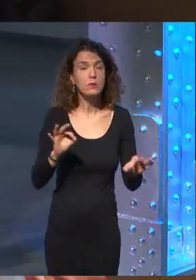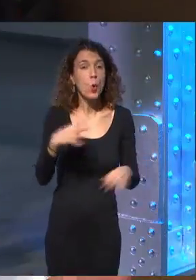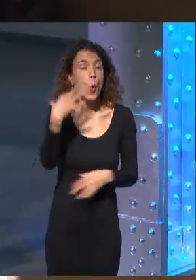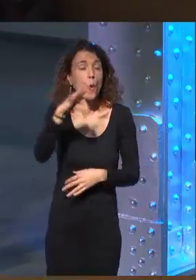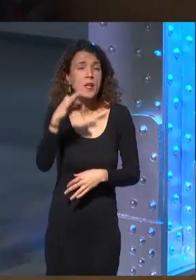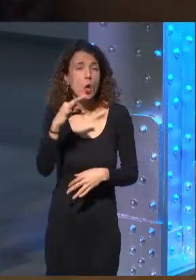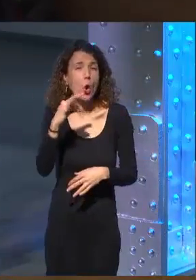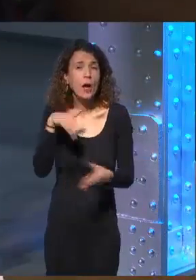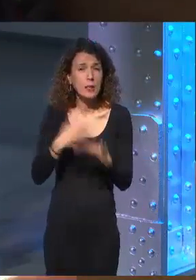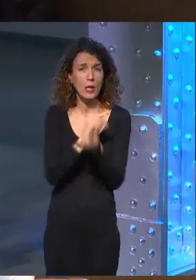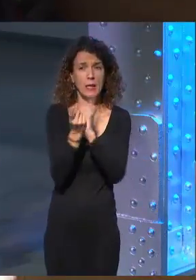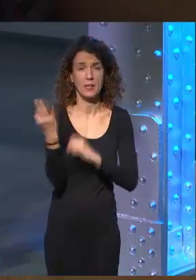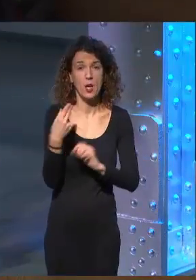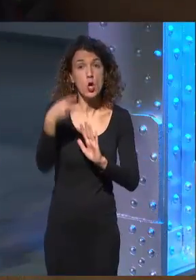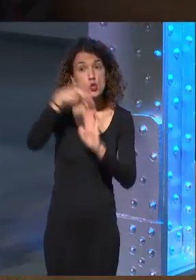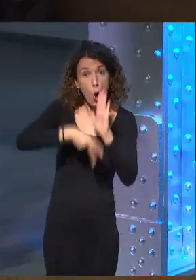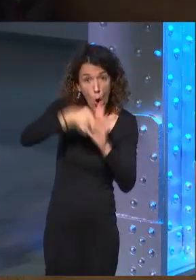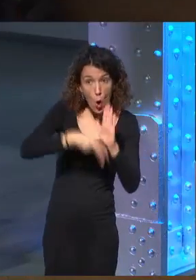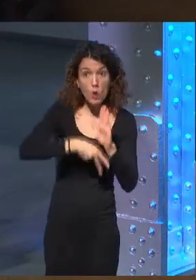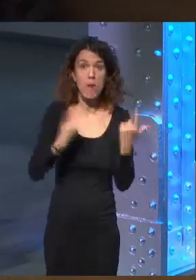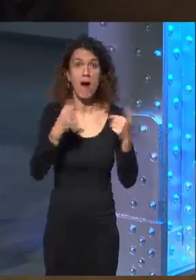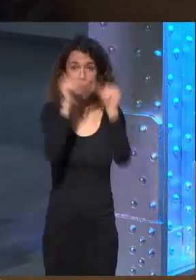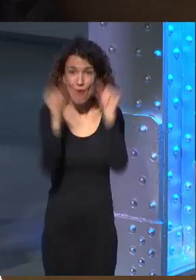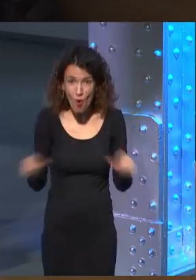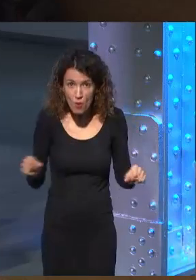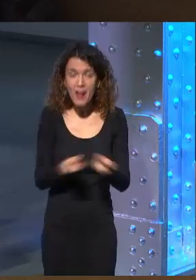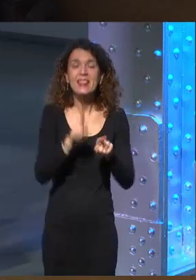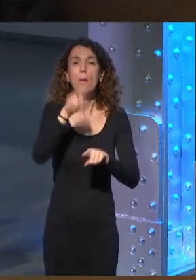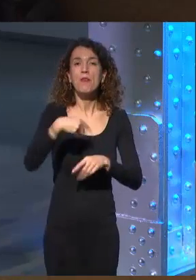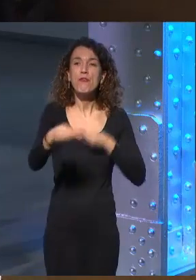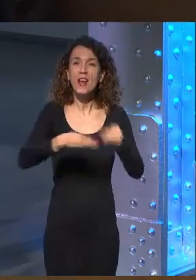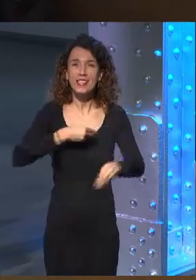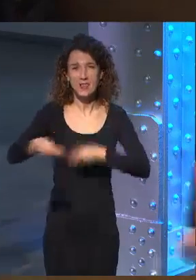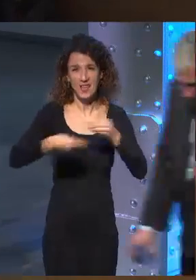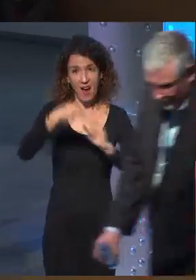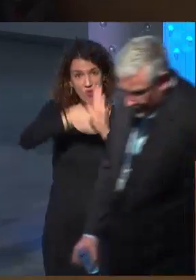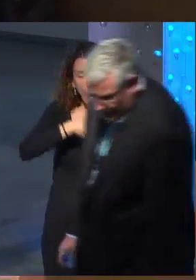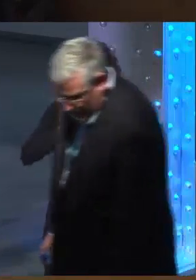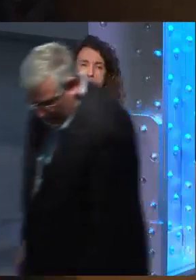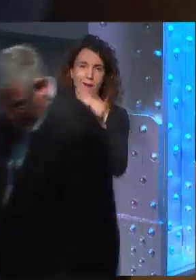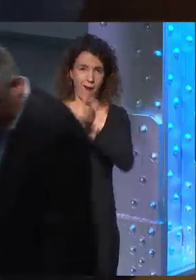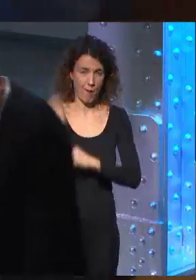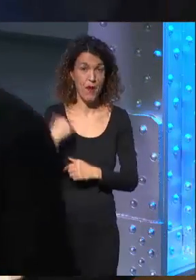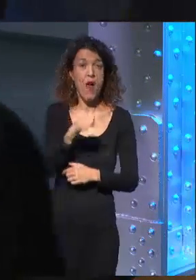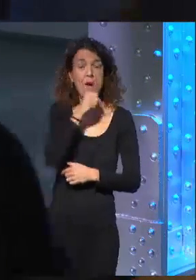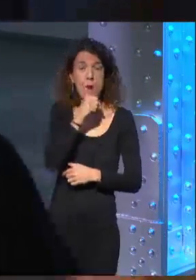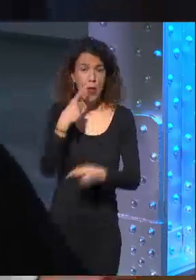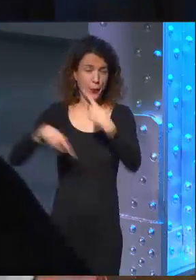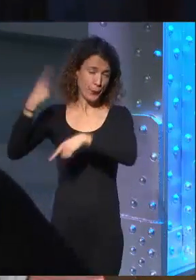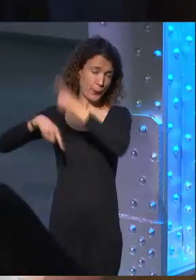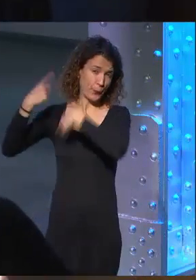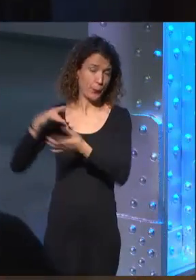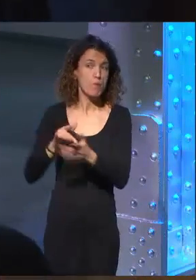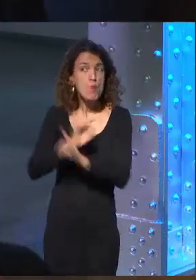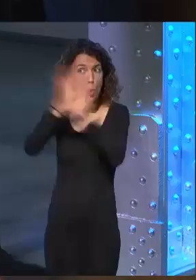us. And the only thing that has changed are different rules, or the flexibility of these